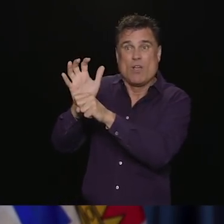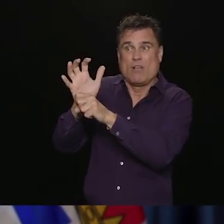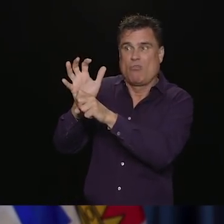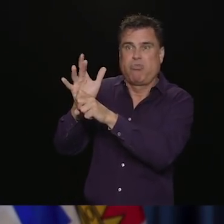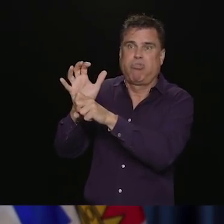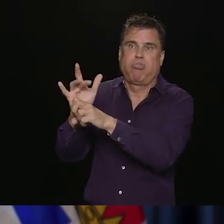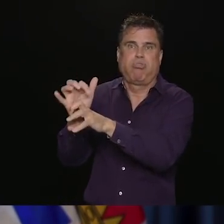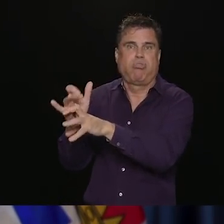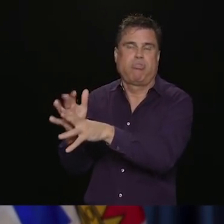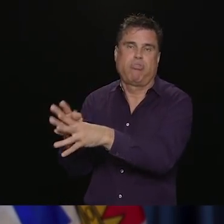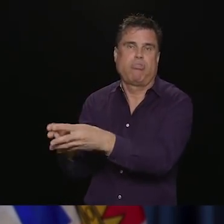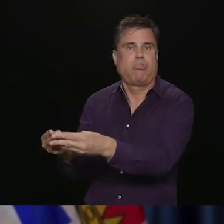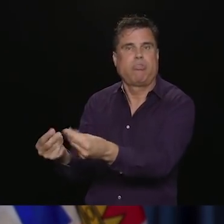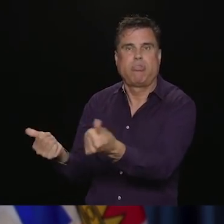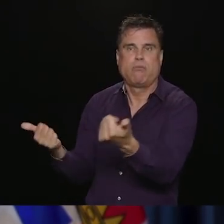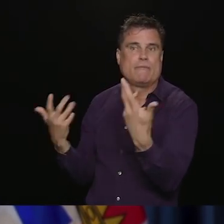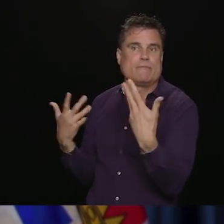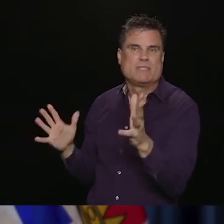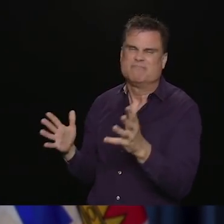Cette réponse est un défi.